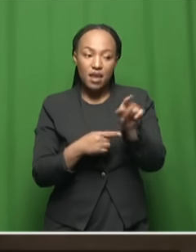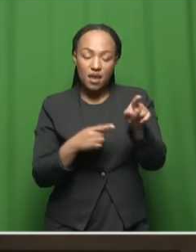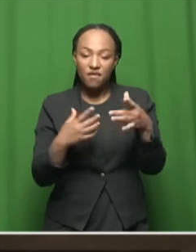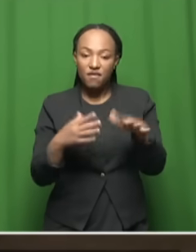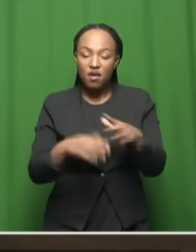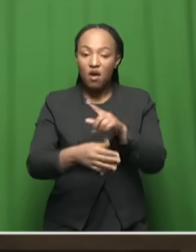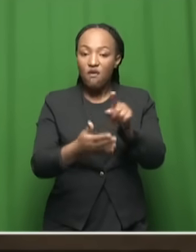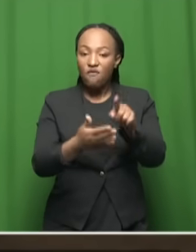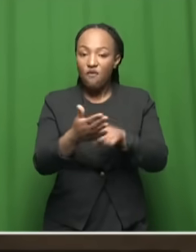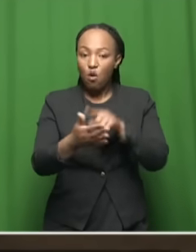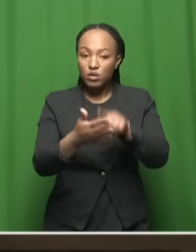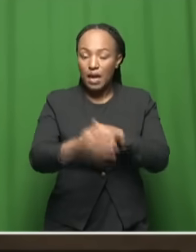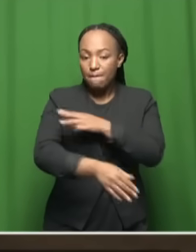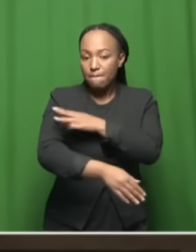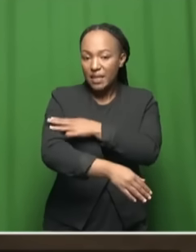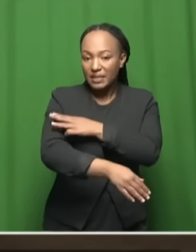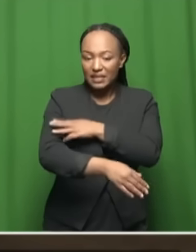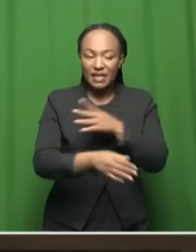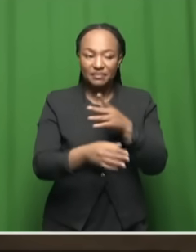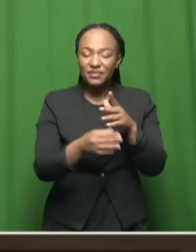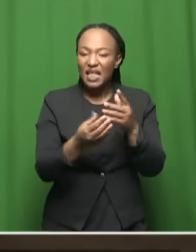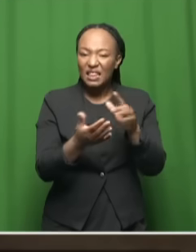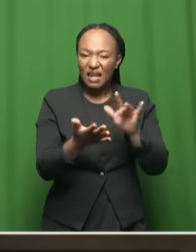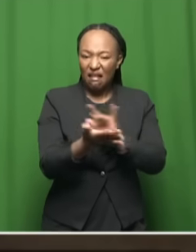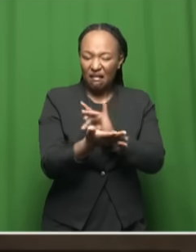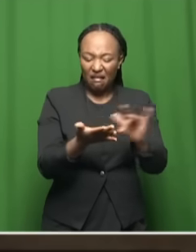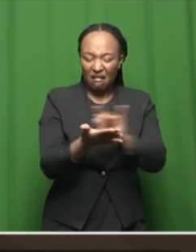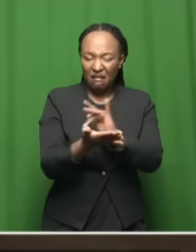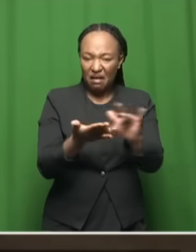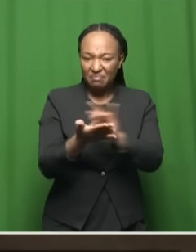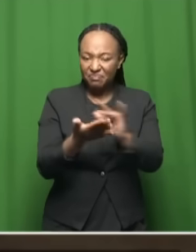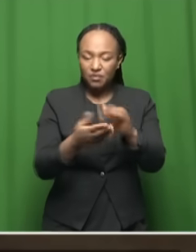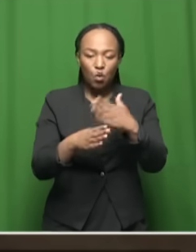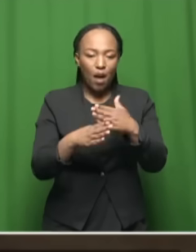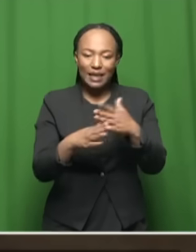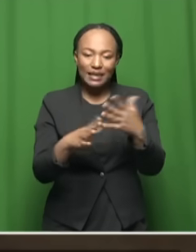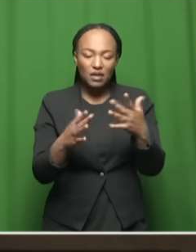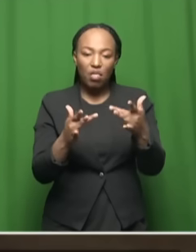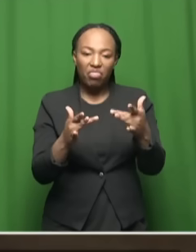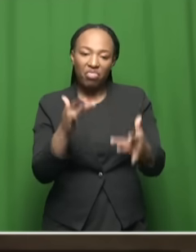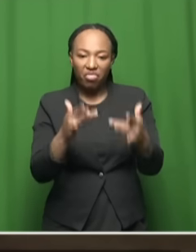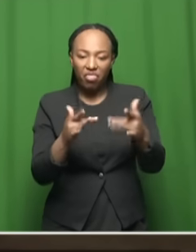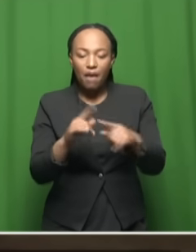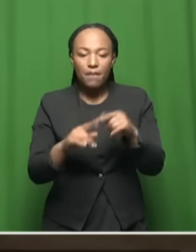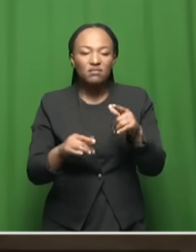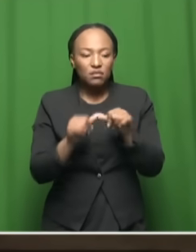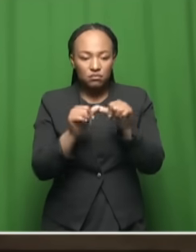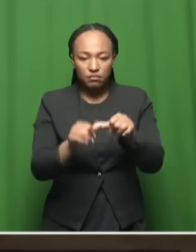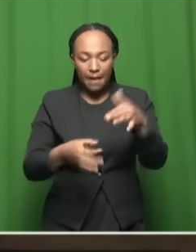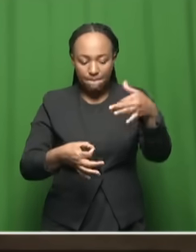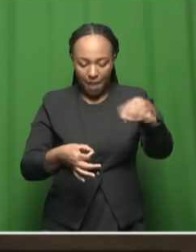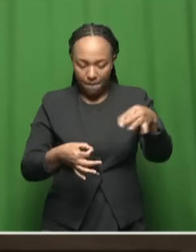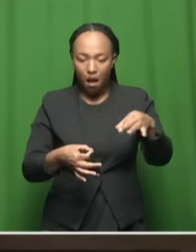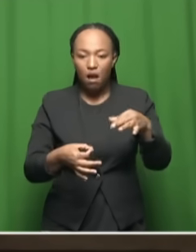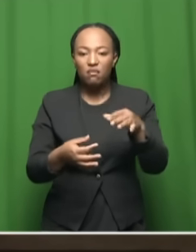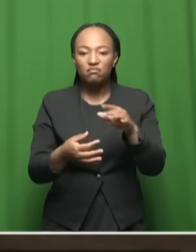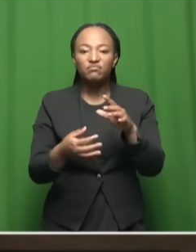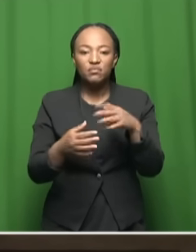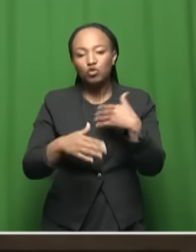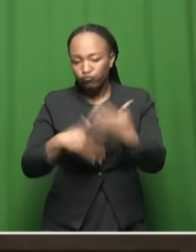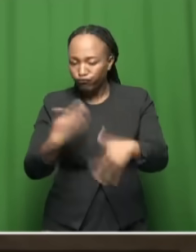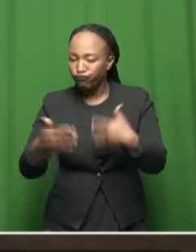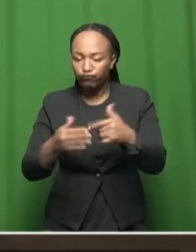management device was not working well. There was no signal. But they're carrying on with the manual voters roll in order to get the queue moving.